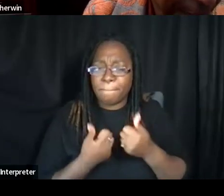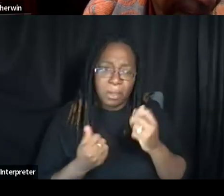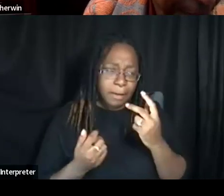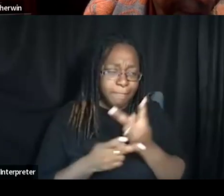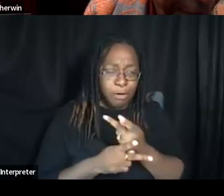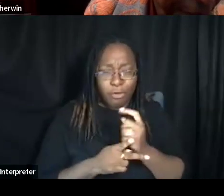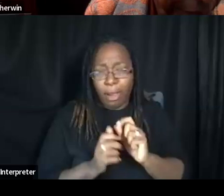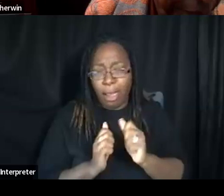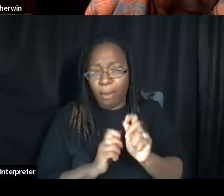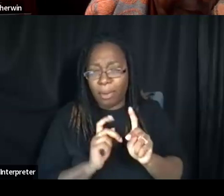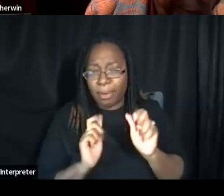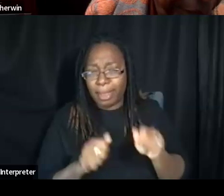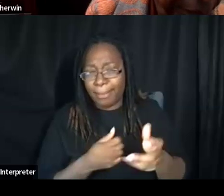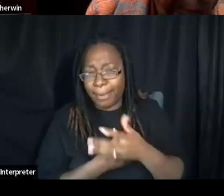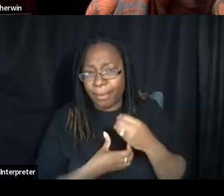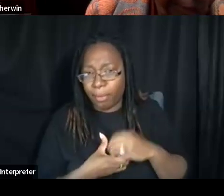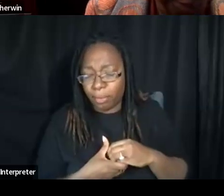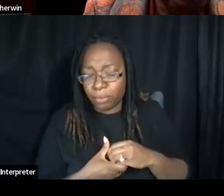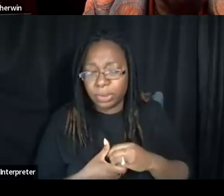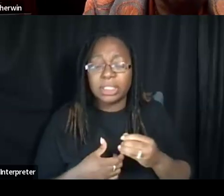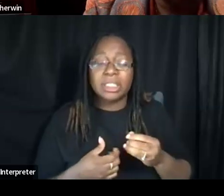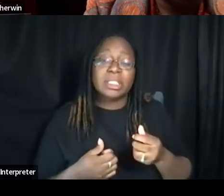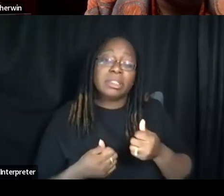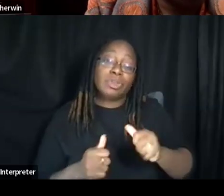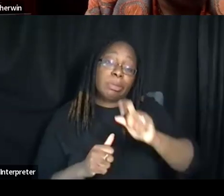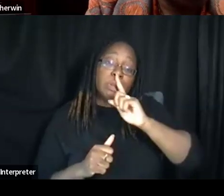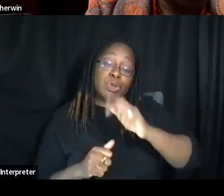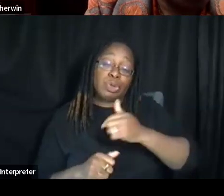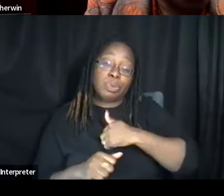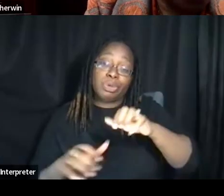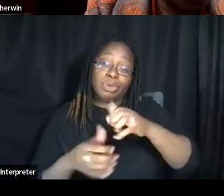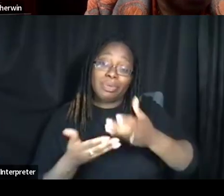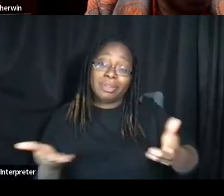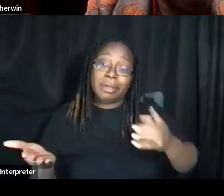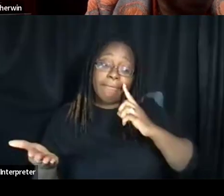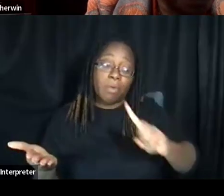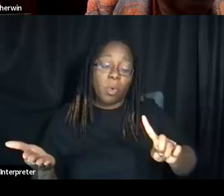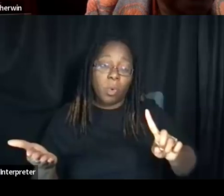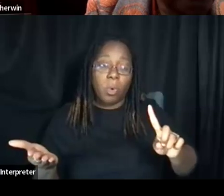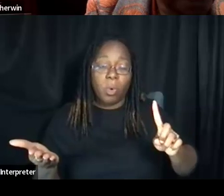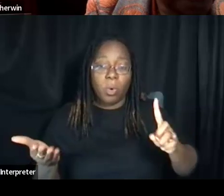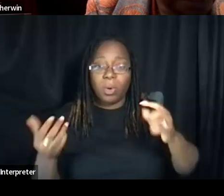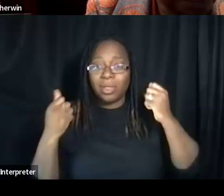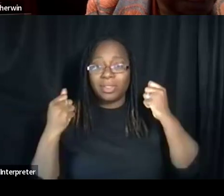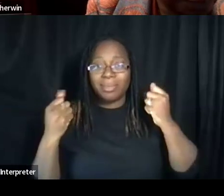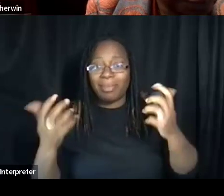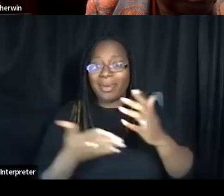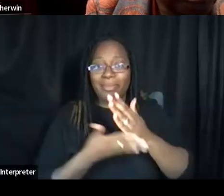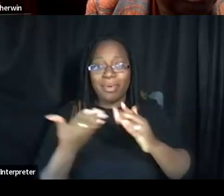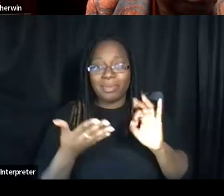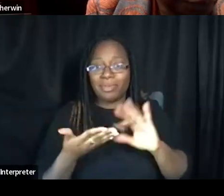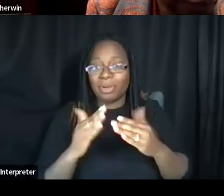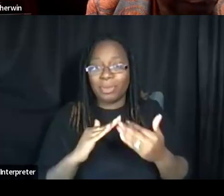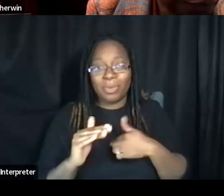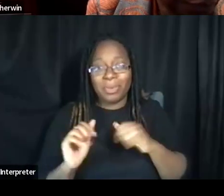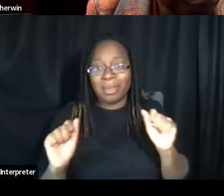folks in making sure that we were doing stuff for as many pieces of the community as we can and